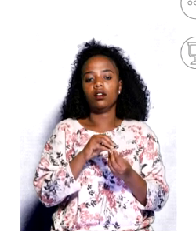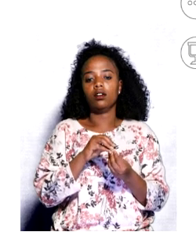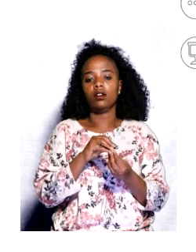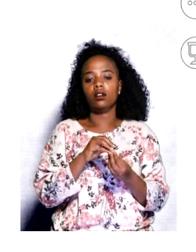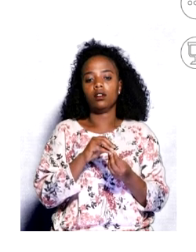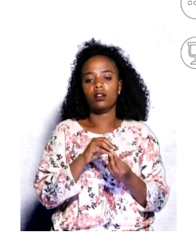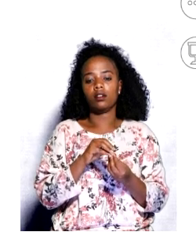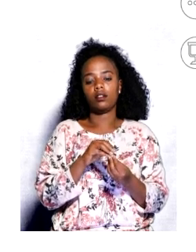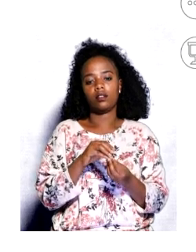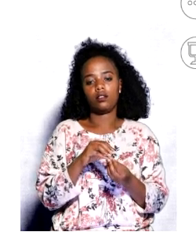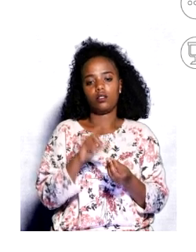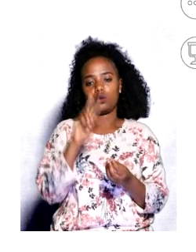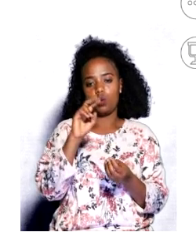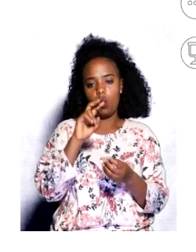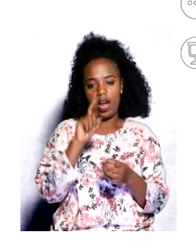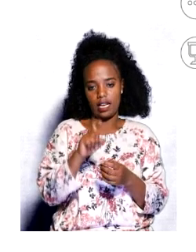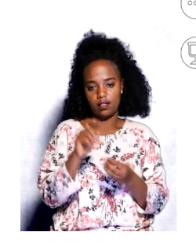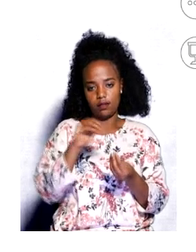2x plus 10y